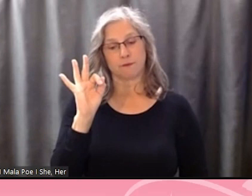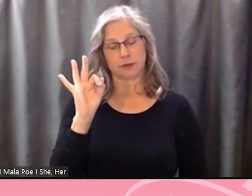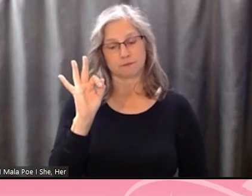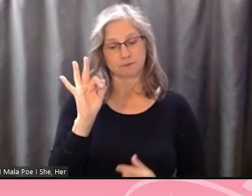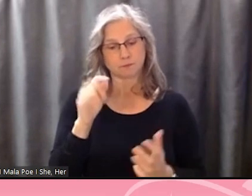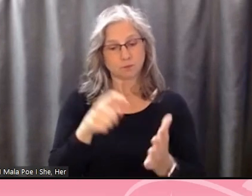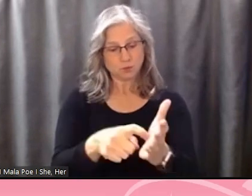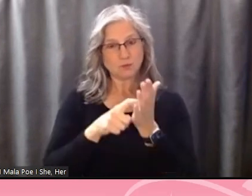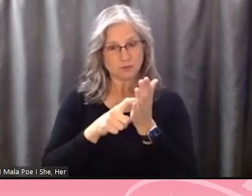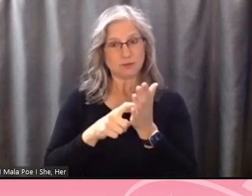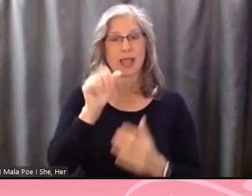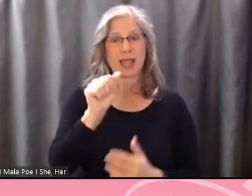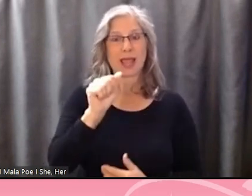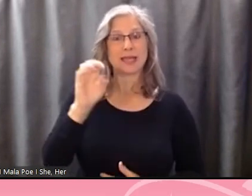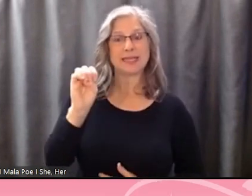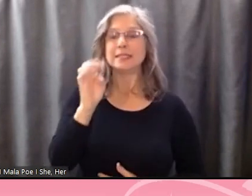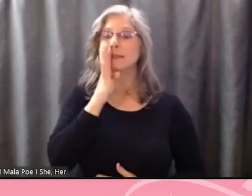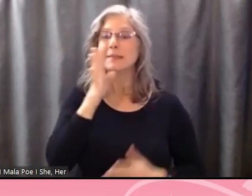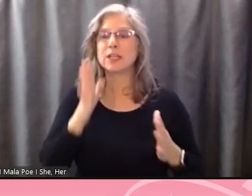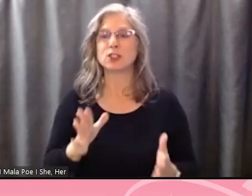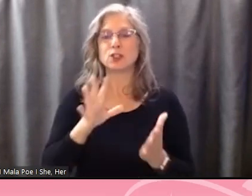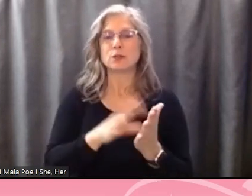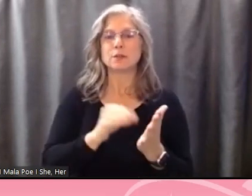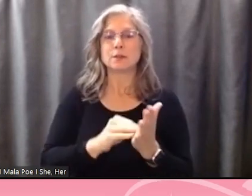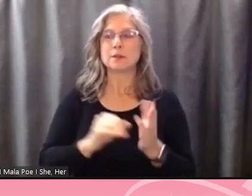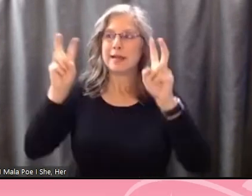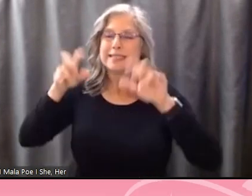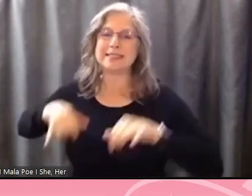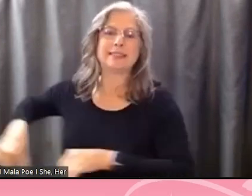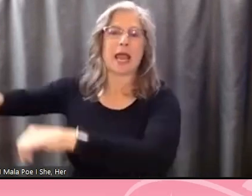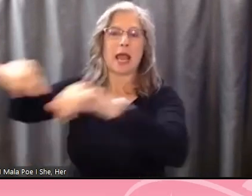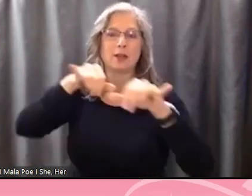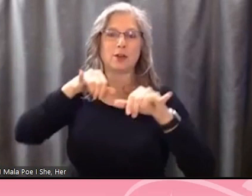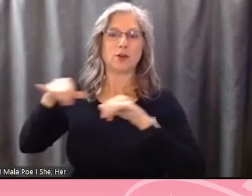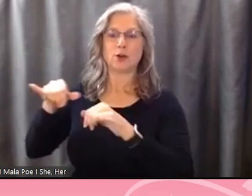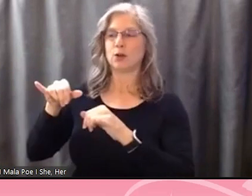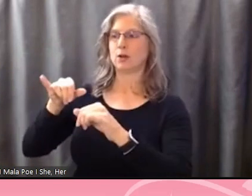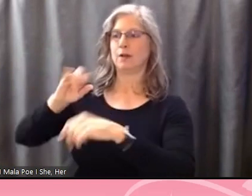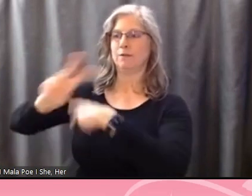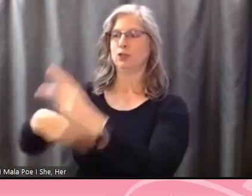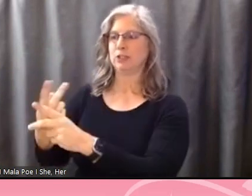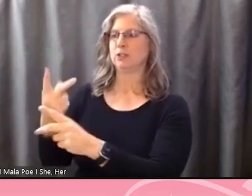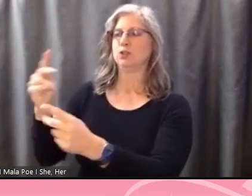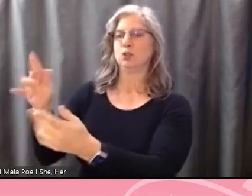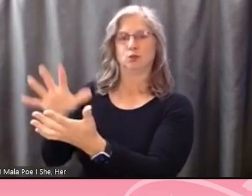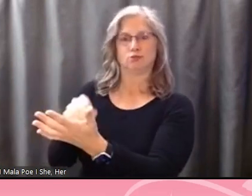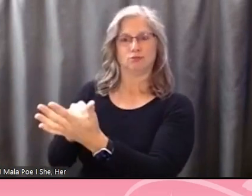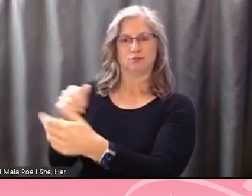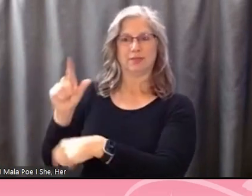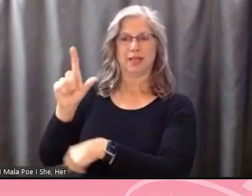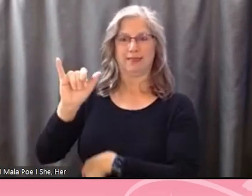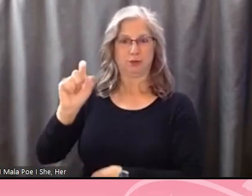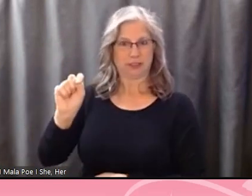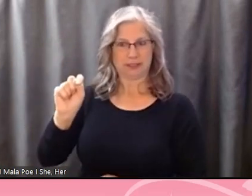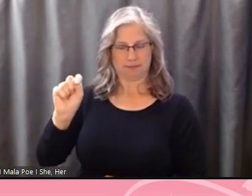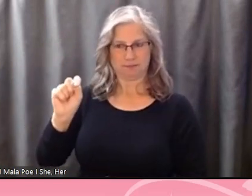requiring African American English speakers to acquire standardized versions in order to acquire literacy. When we contest